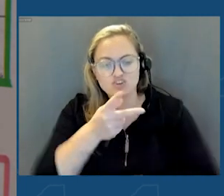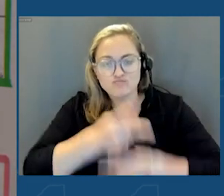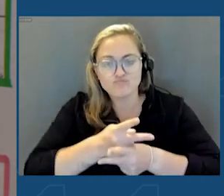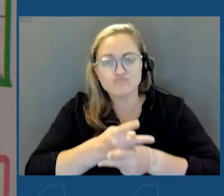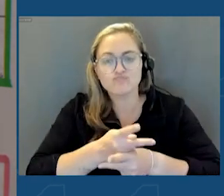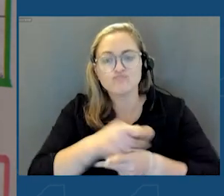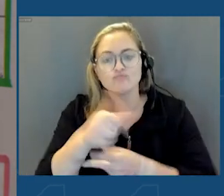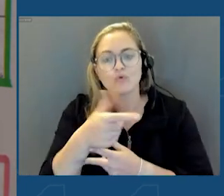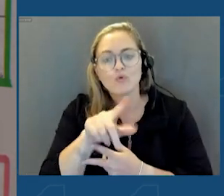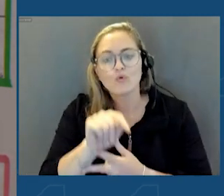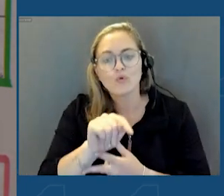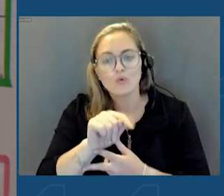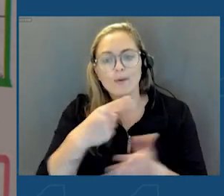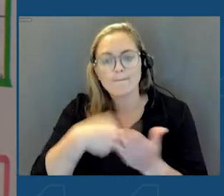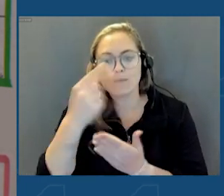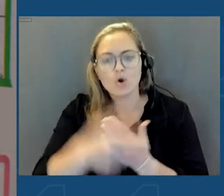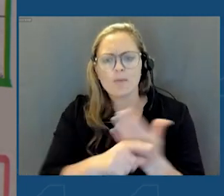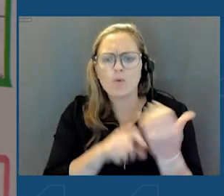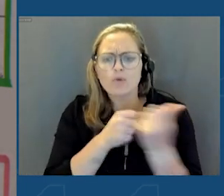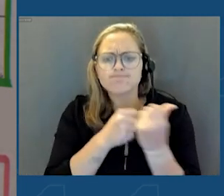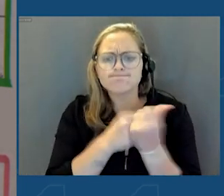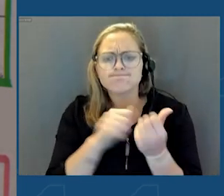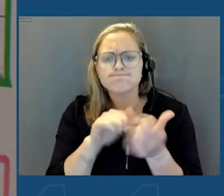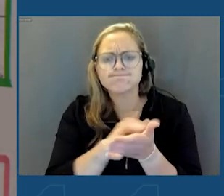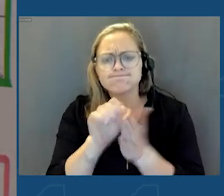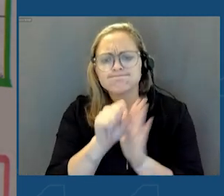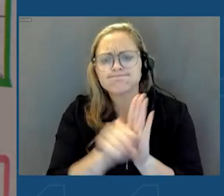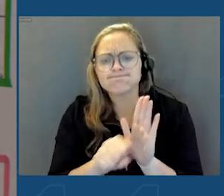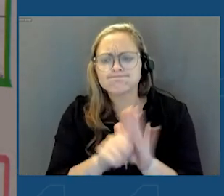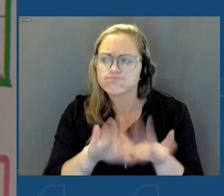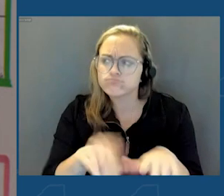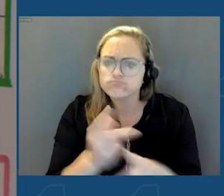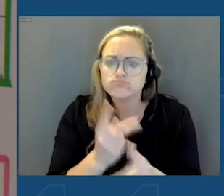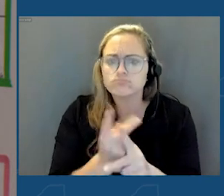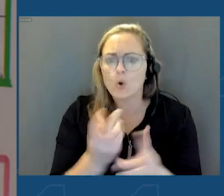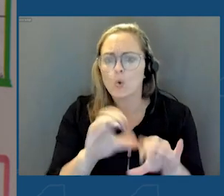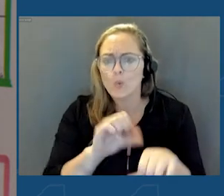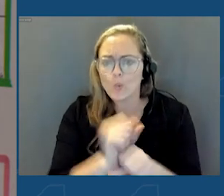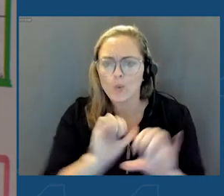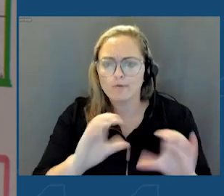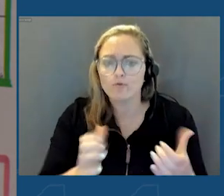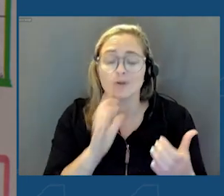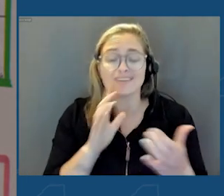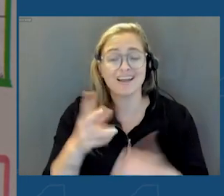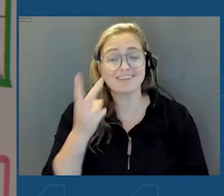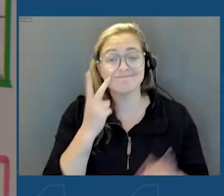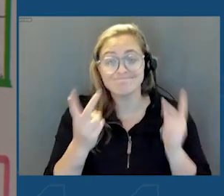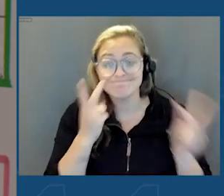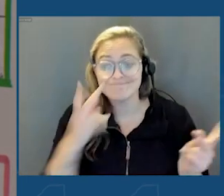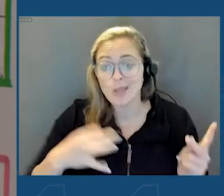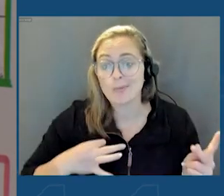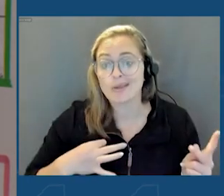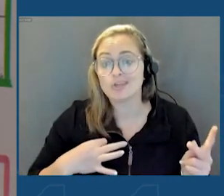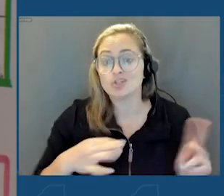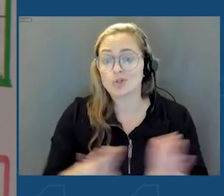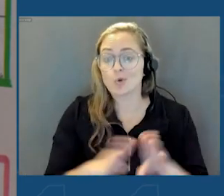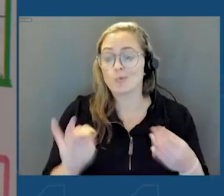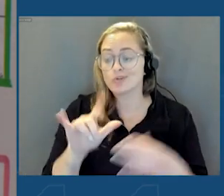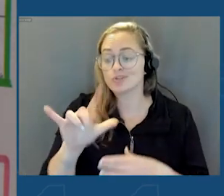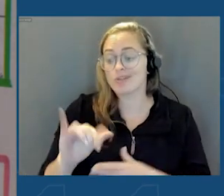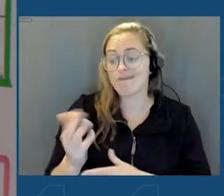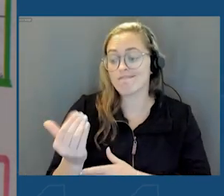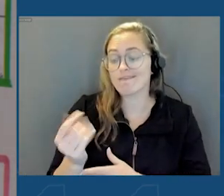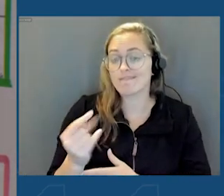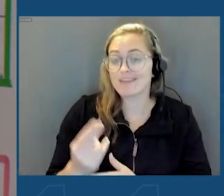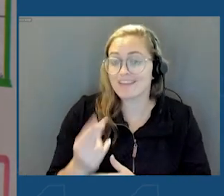going to bolster New York State's child care workforce. And I want to say the applications for these grants are opening July 15th, so get ready.